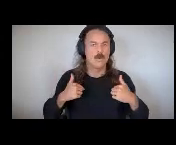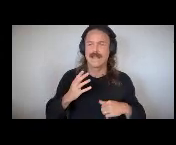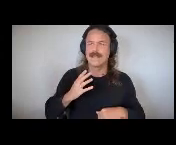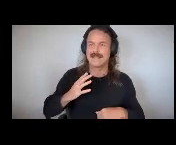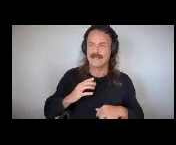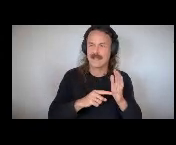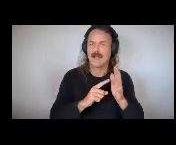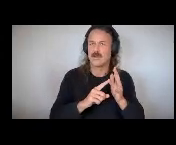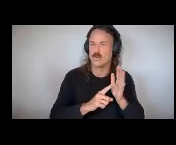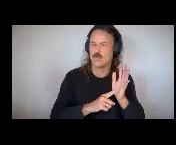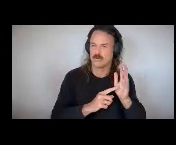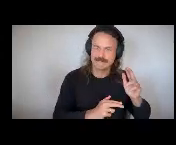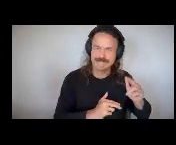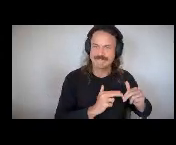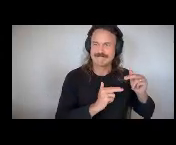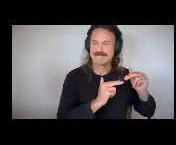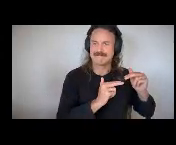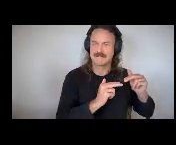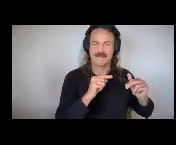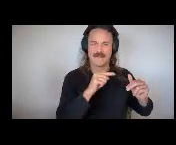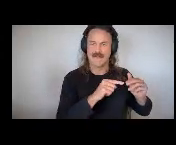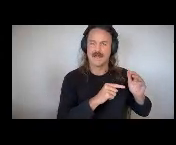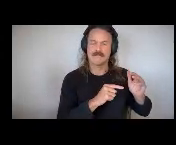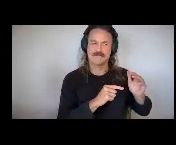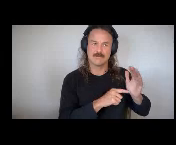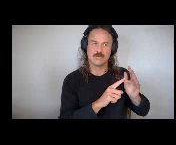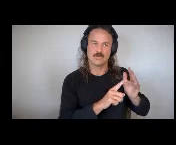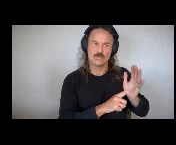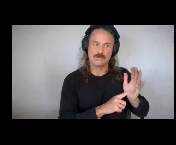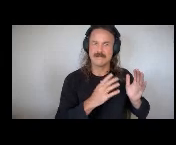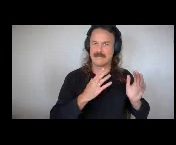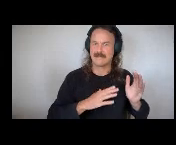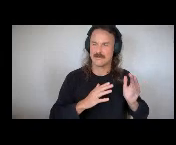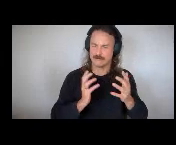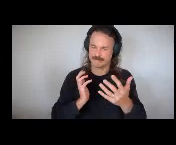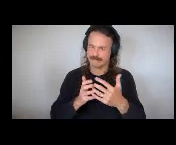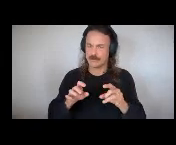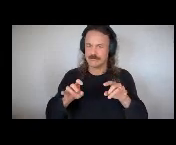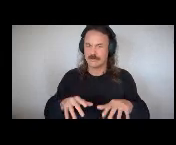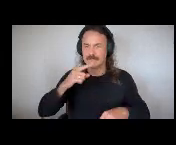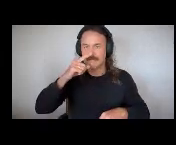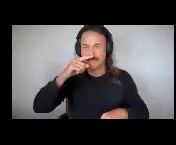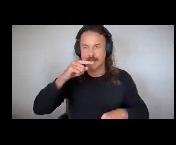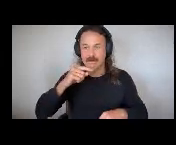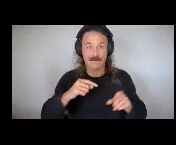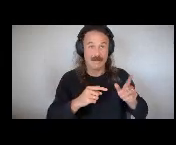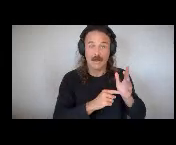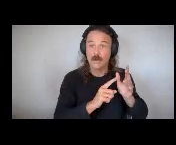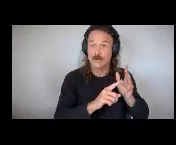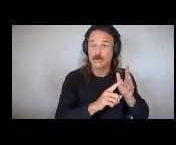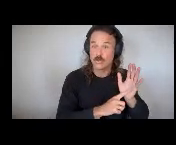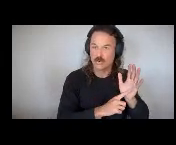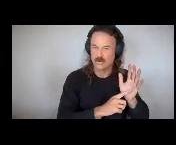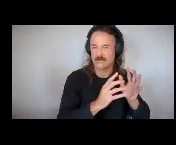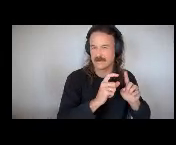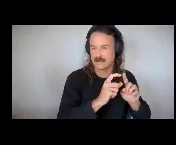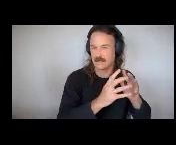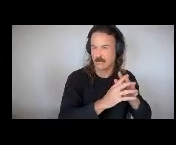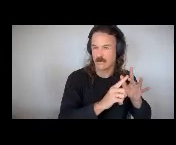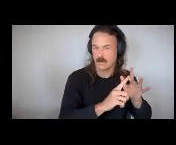with the Australian context in mind. We're really pleased that the tool has been finalised and is being